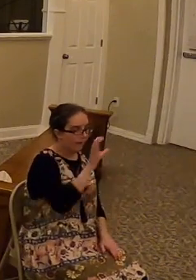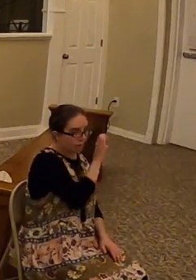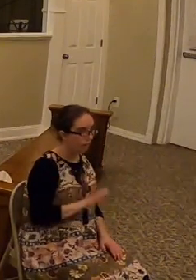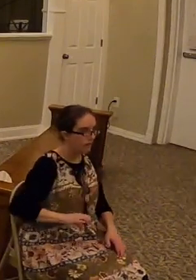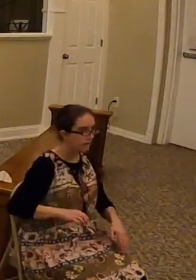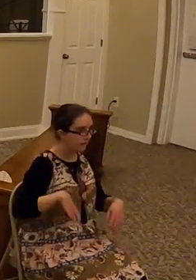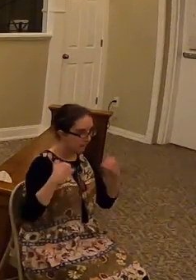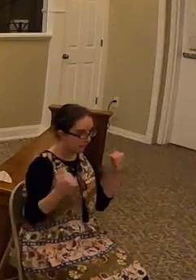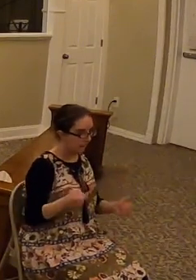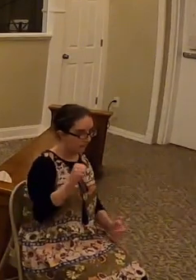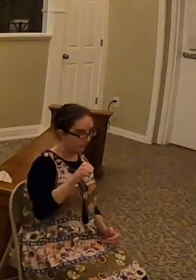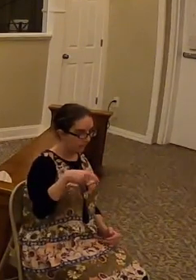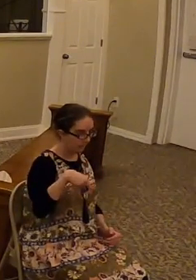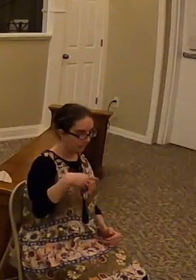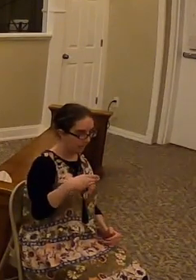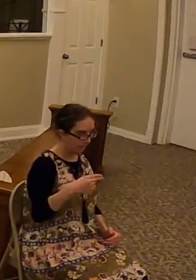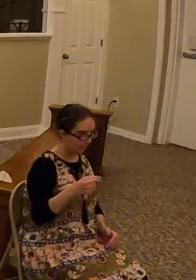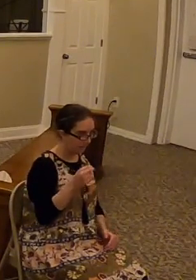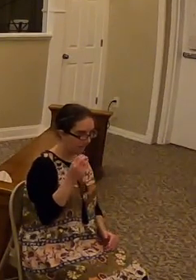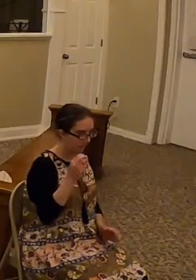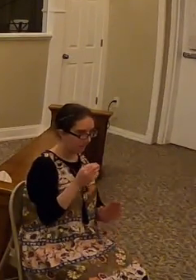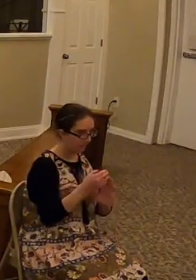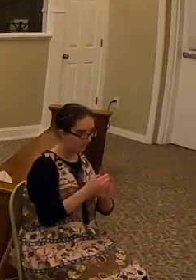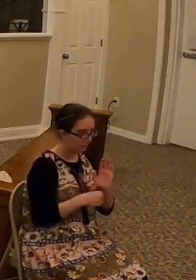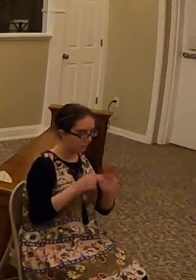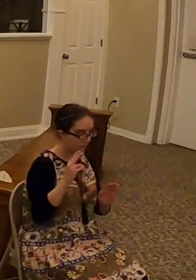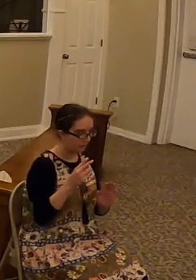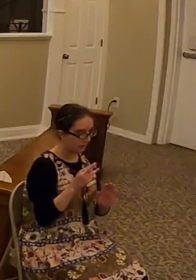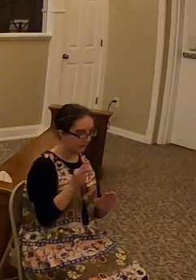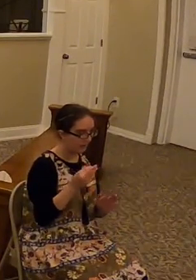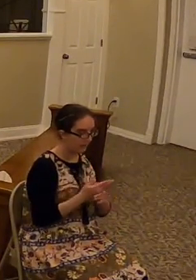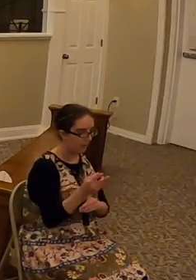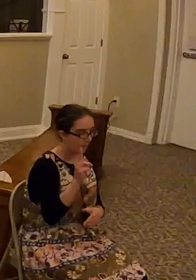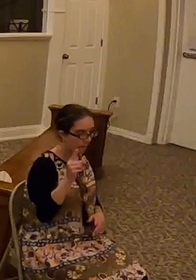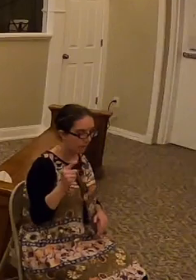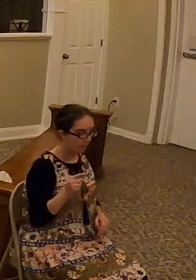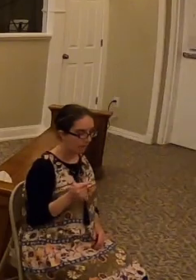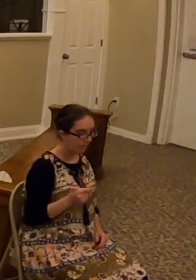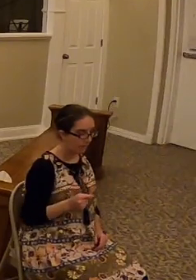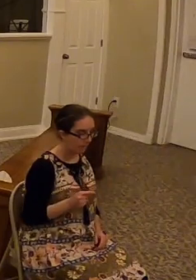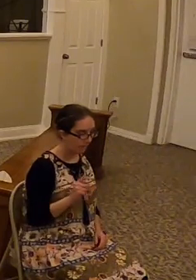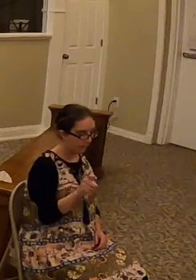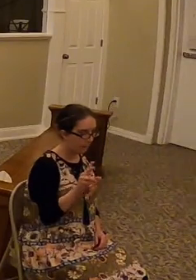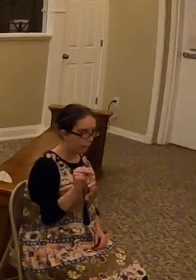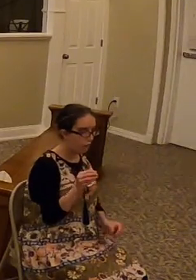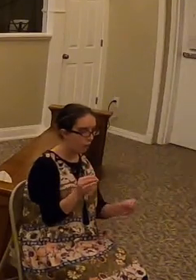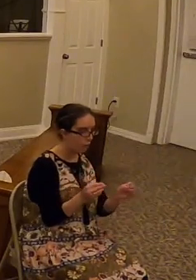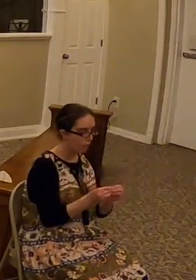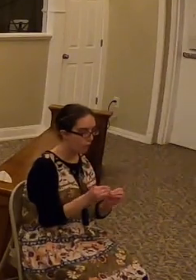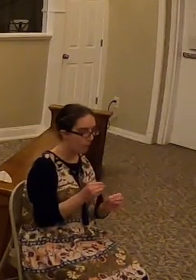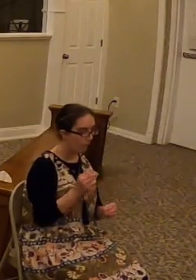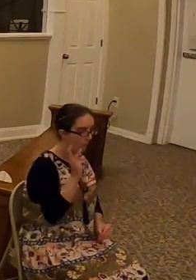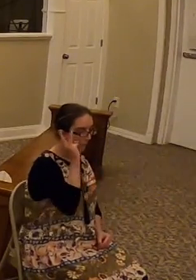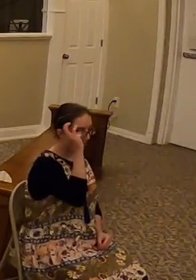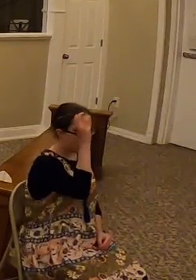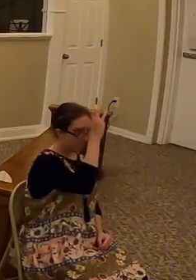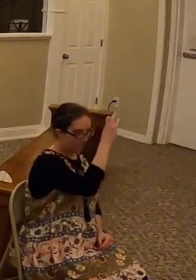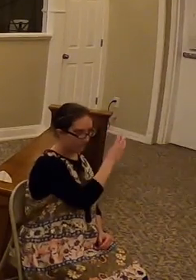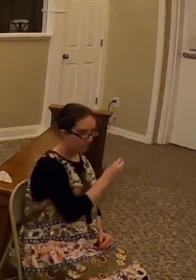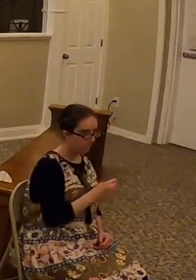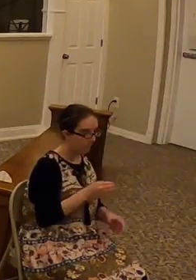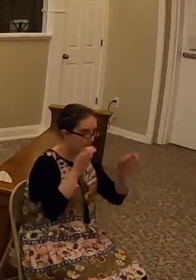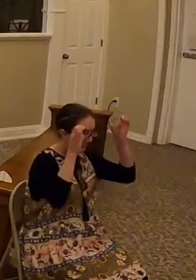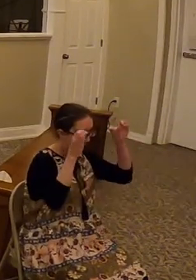Christ. Now, Ephesians 2 chapter verse 19 through 21. Now, therefore, you are no more strangers and foreigners, but